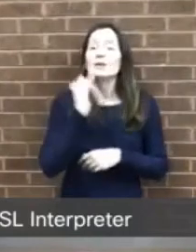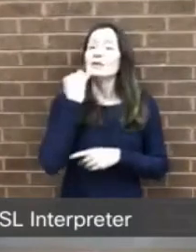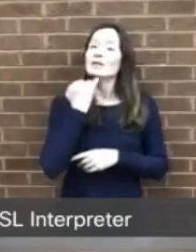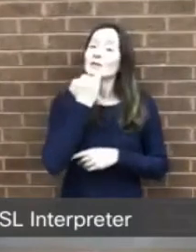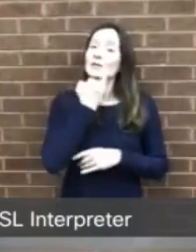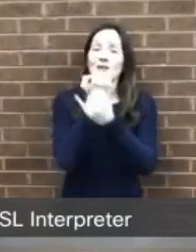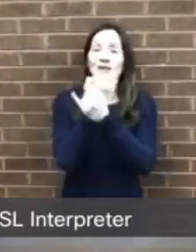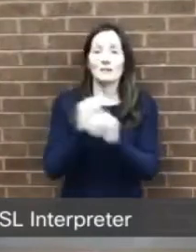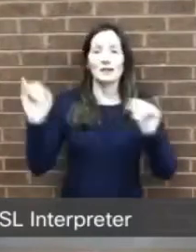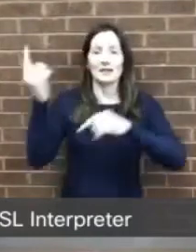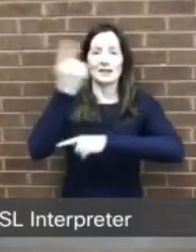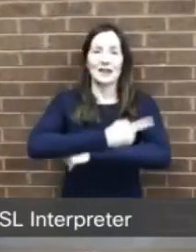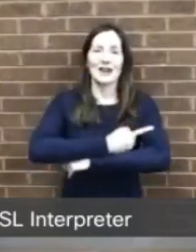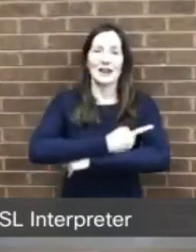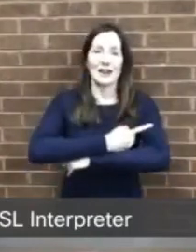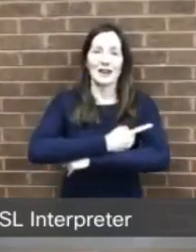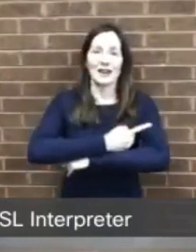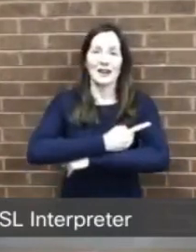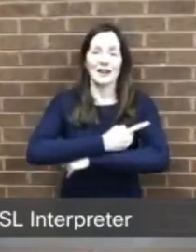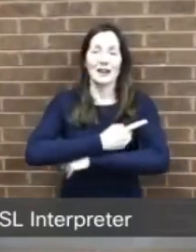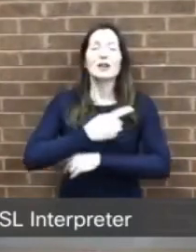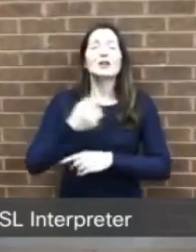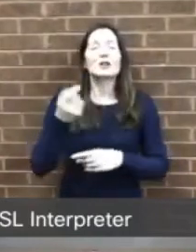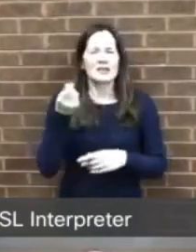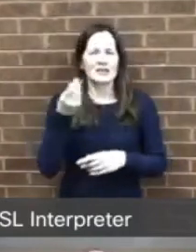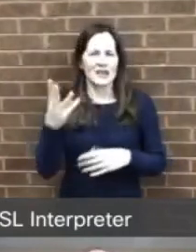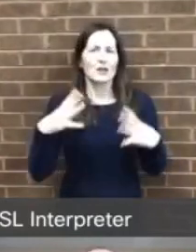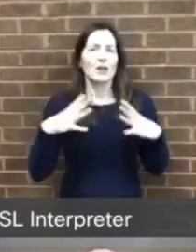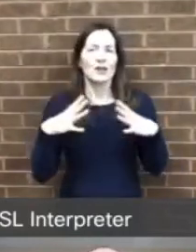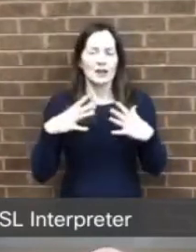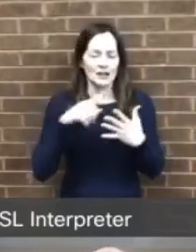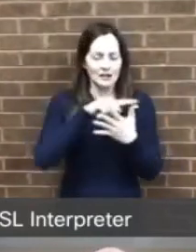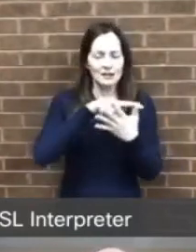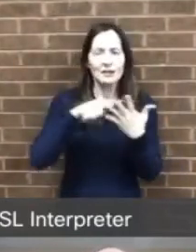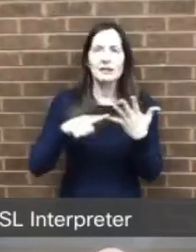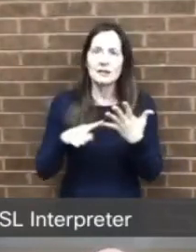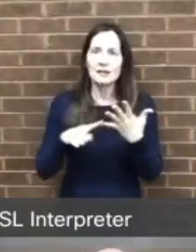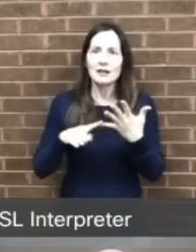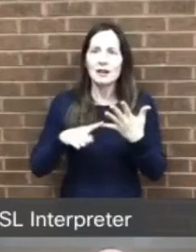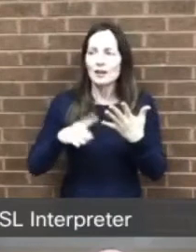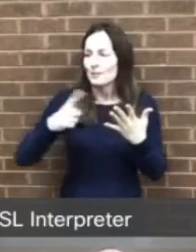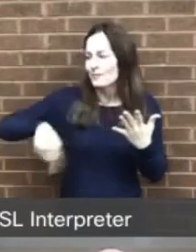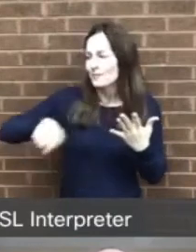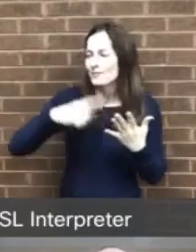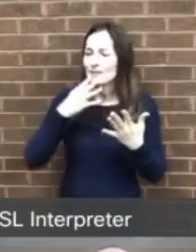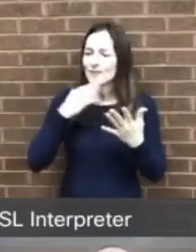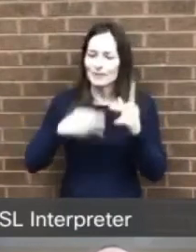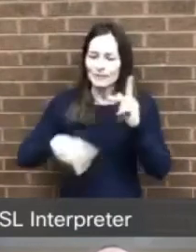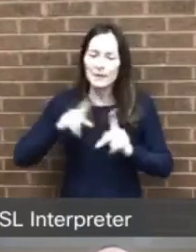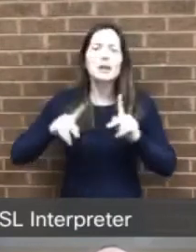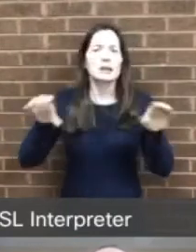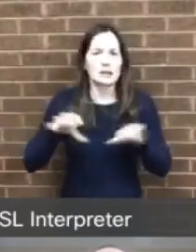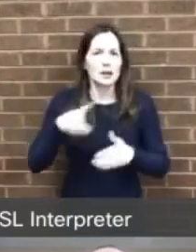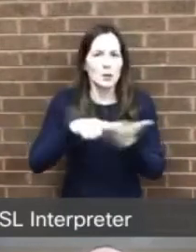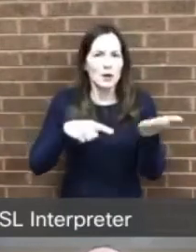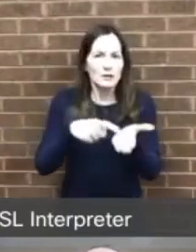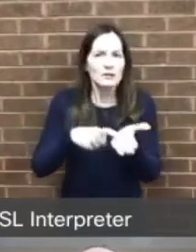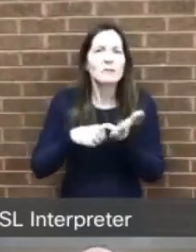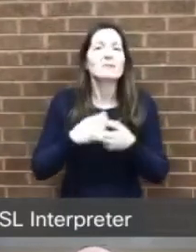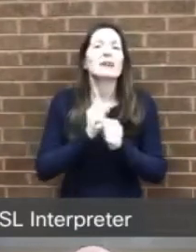And these are three holidays on which we as people did what was needed to make sure that the Jewish people remained